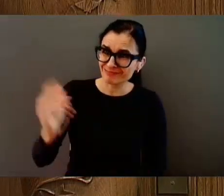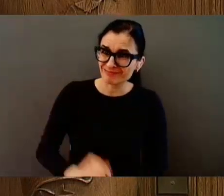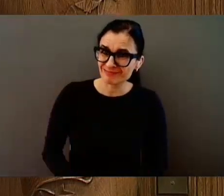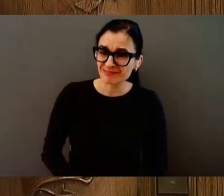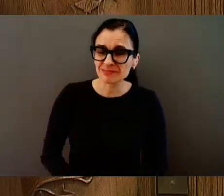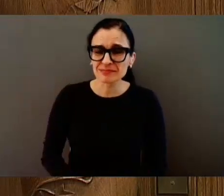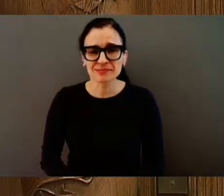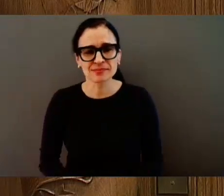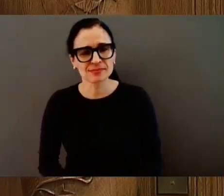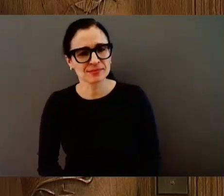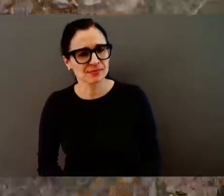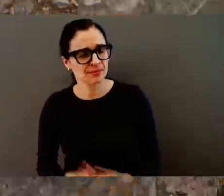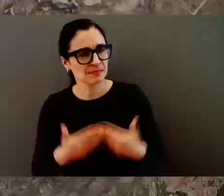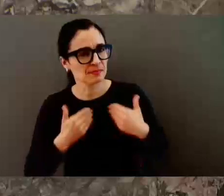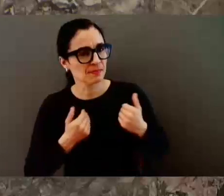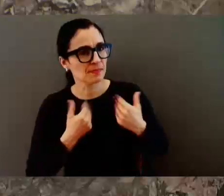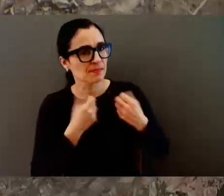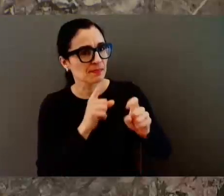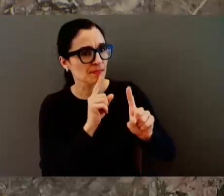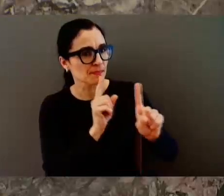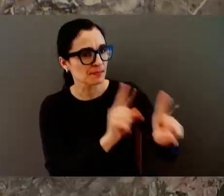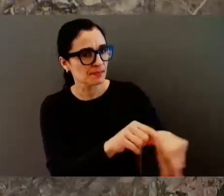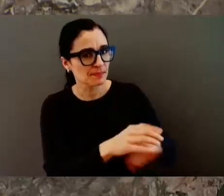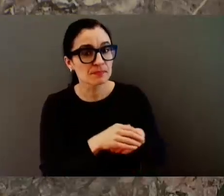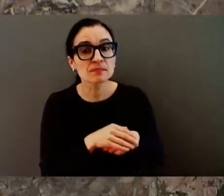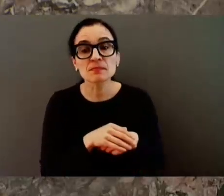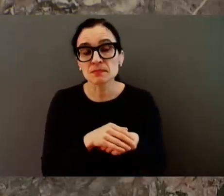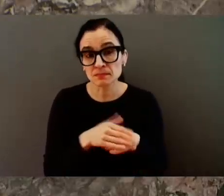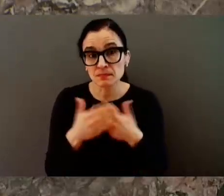Minister of Health. Thank you, Mr. Speaker.